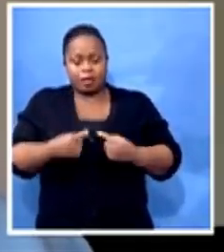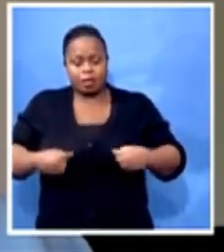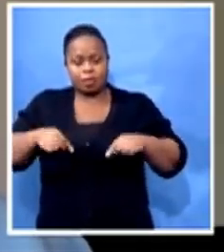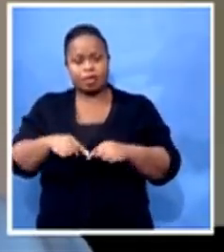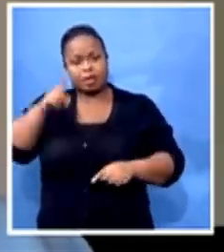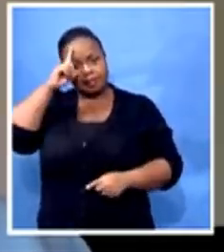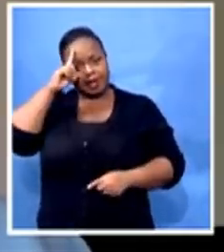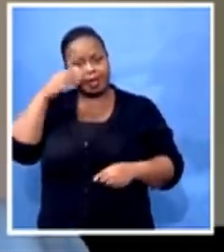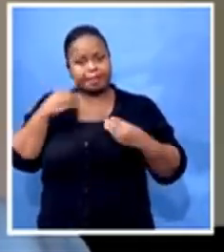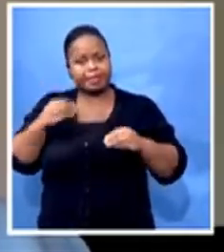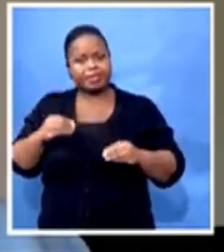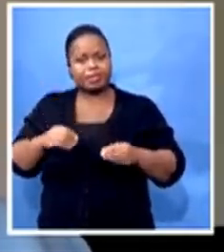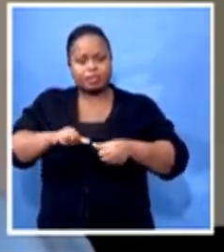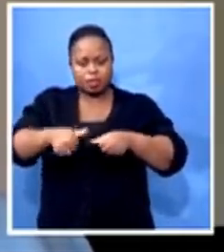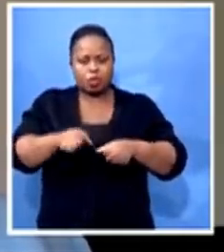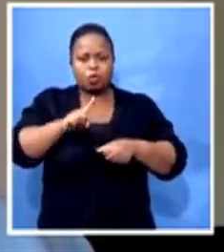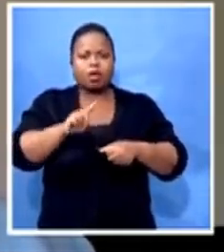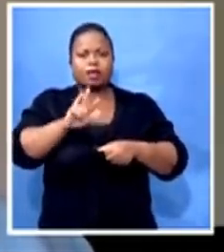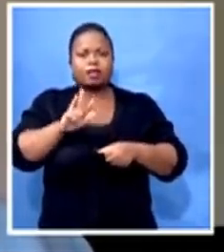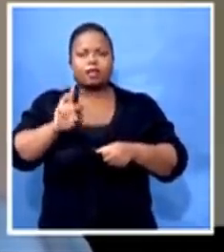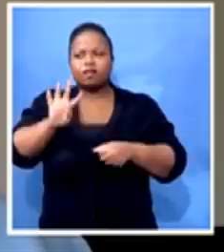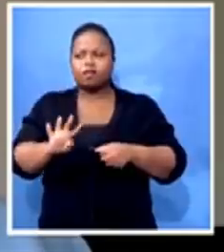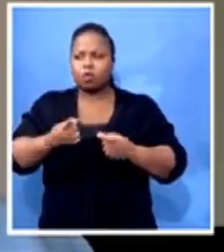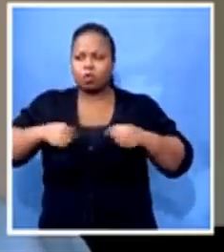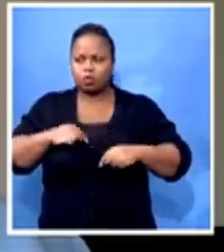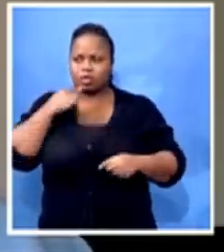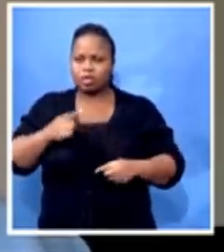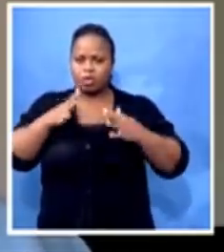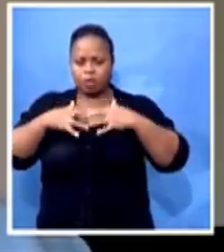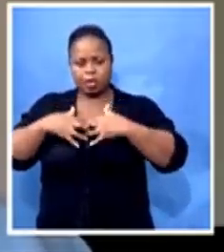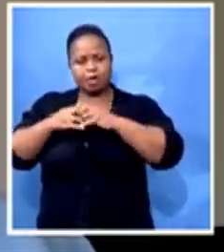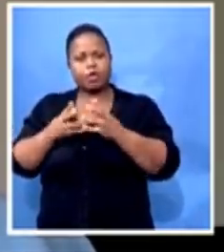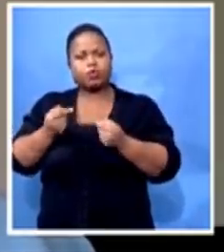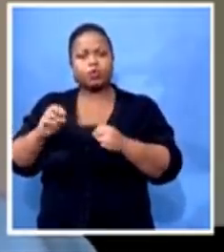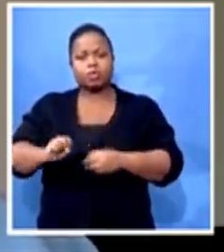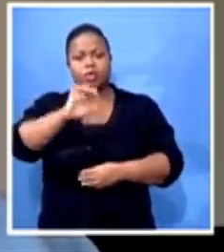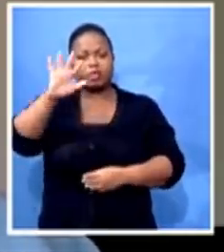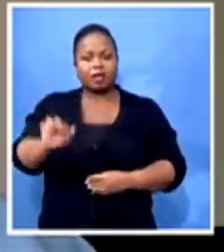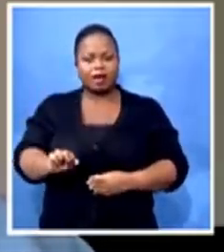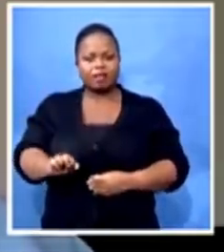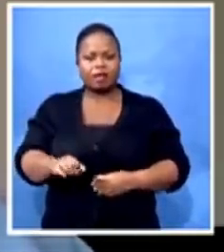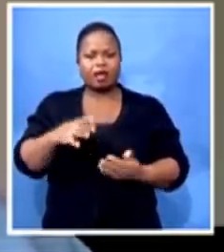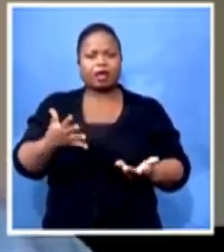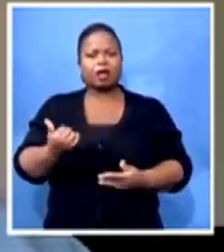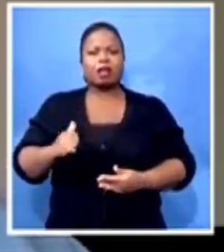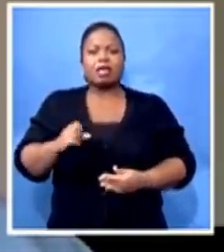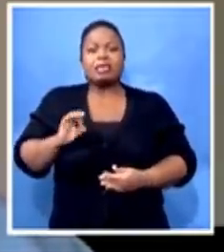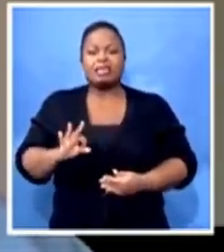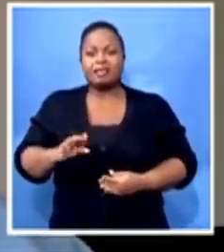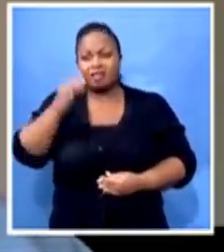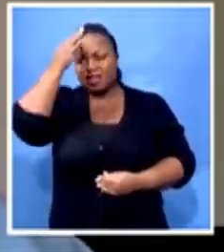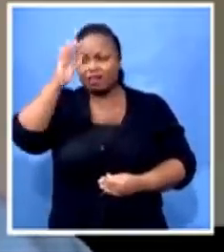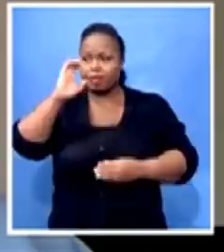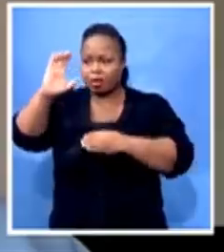we said that we're creating a new South Africa, we have had that kind of a support, because there's a